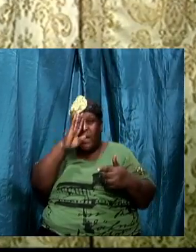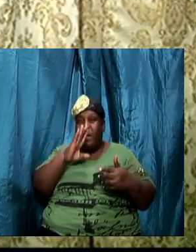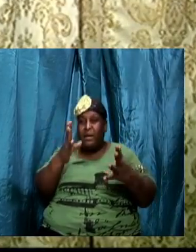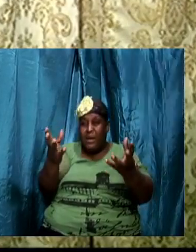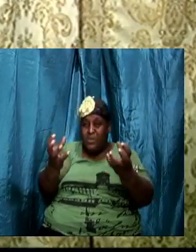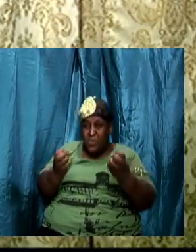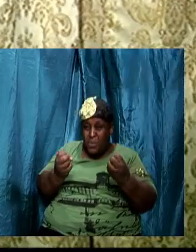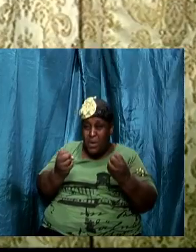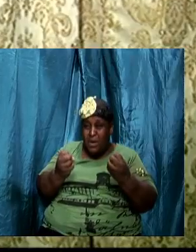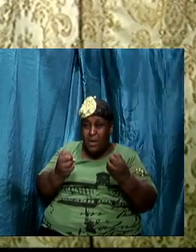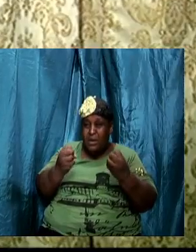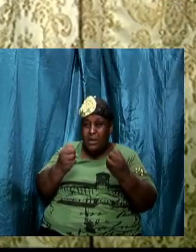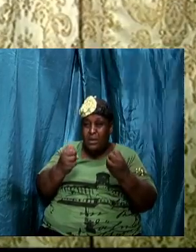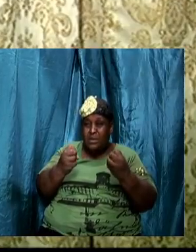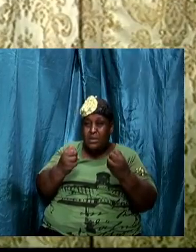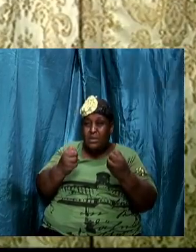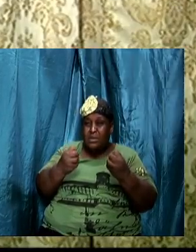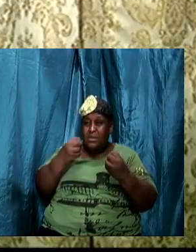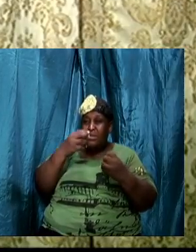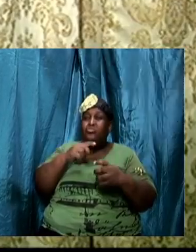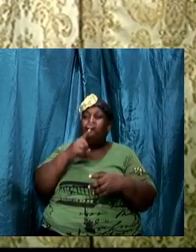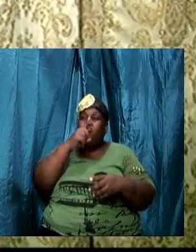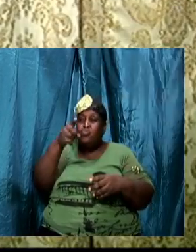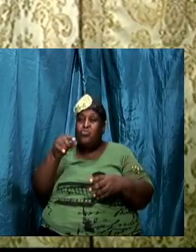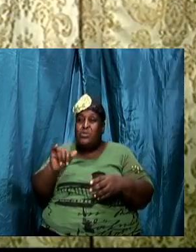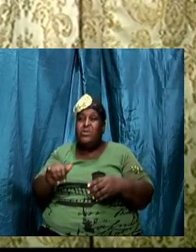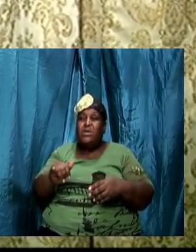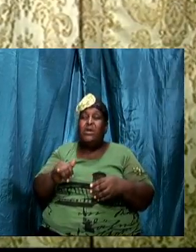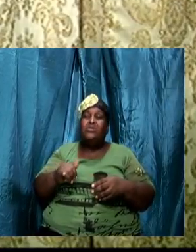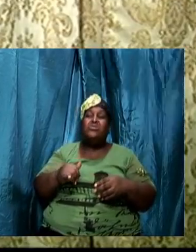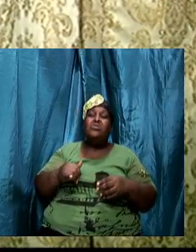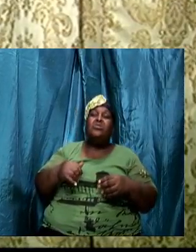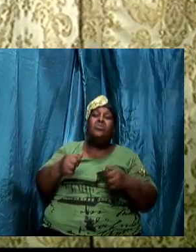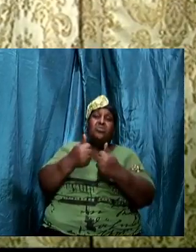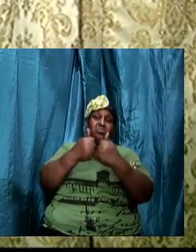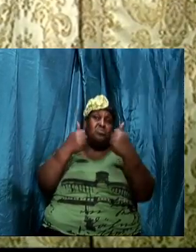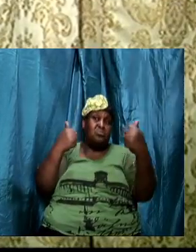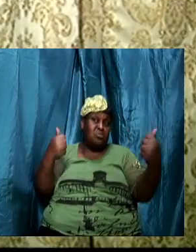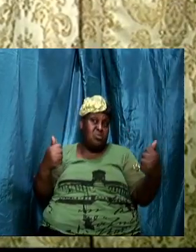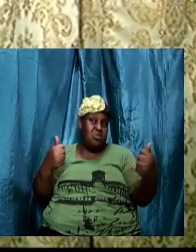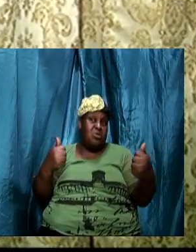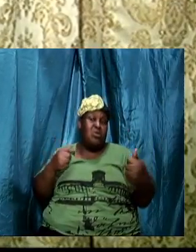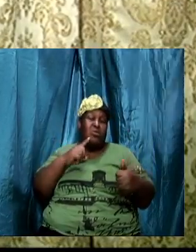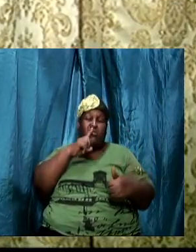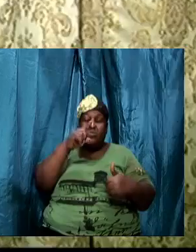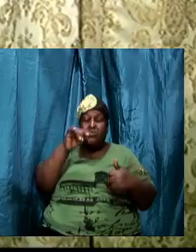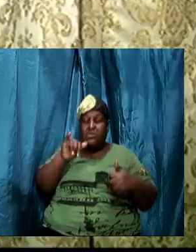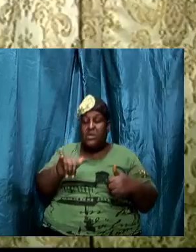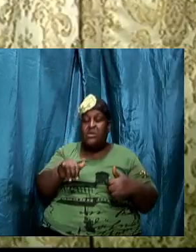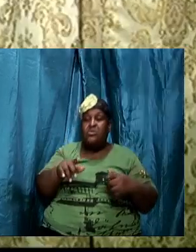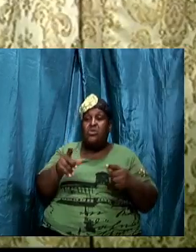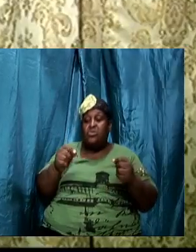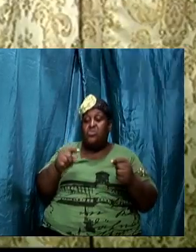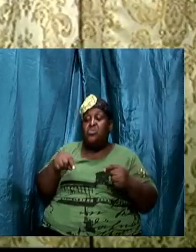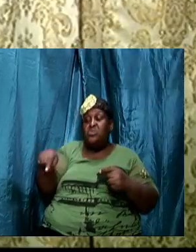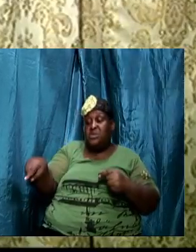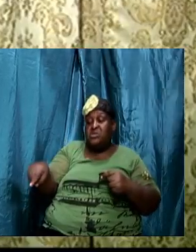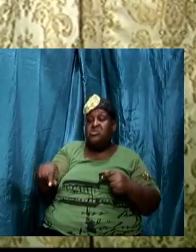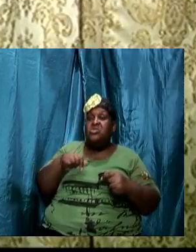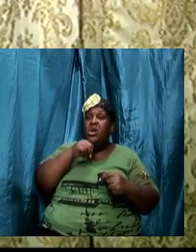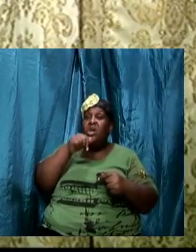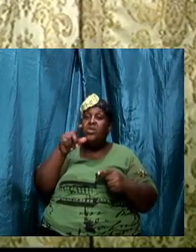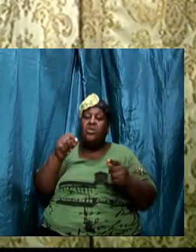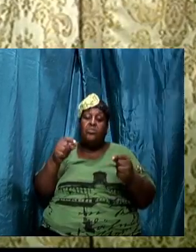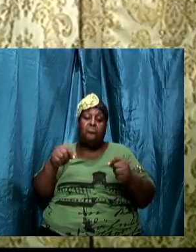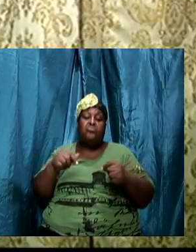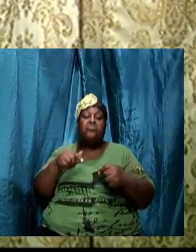fact that we should be separated, the fact that we should be clean, the fact that we should do this and not do that. It is all